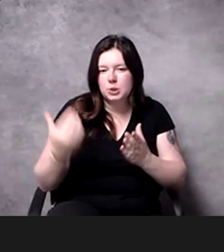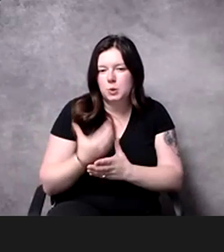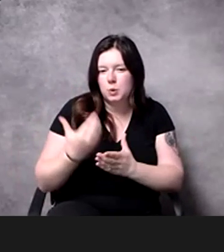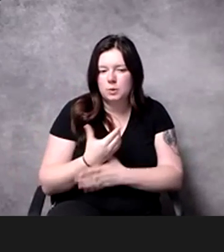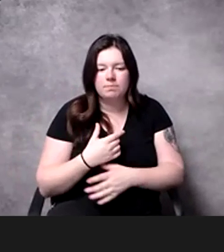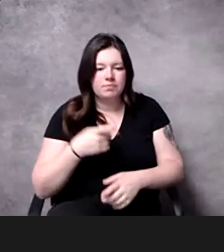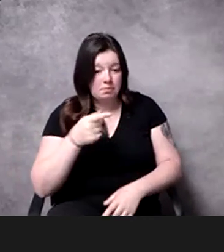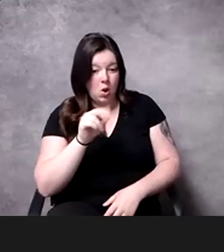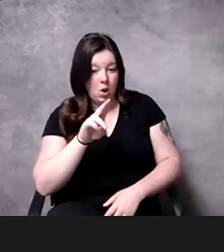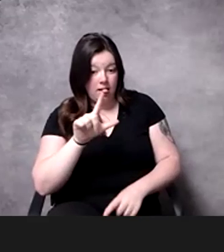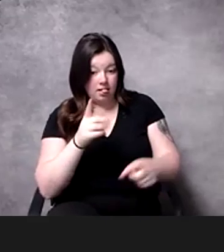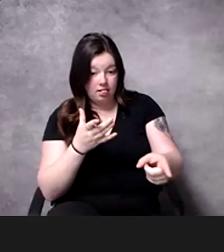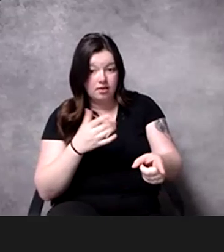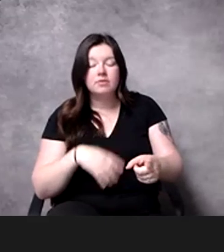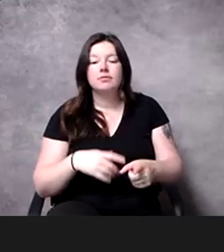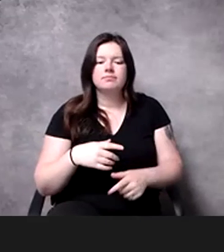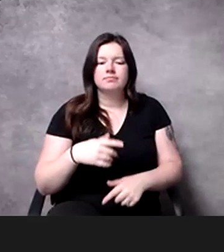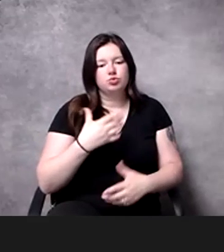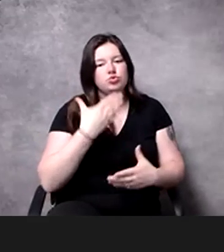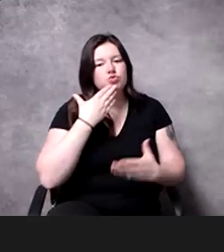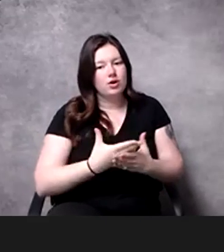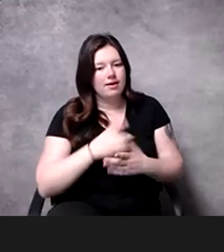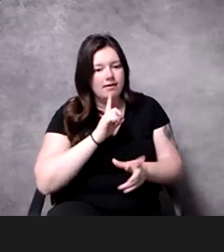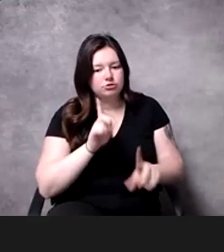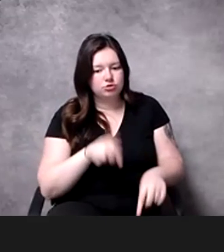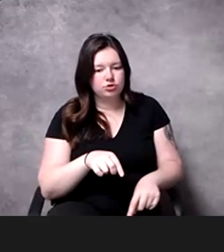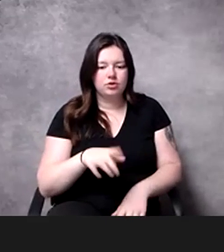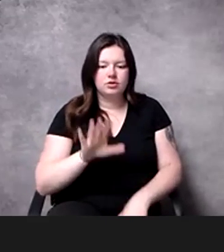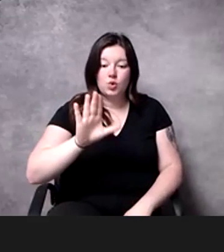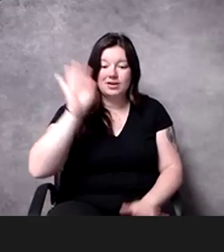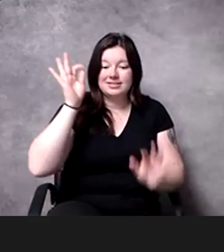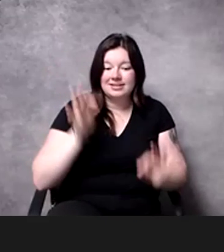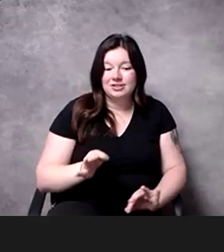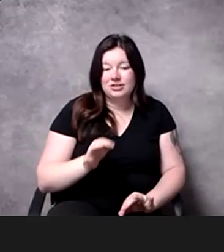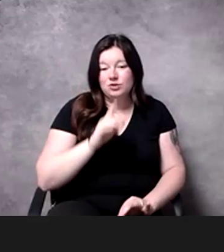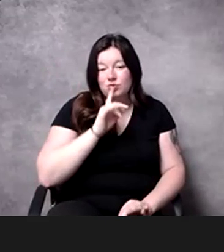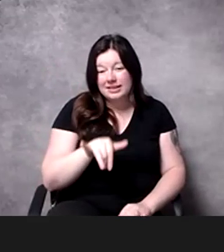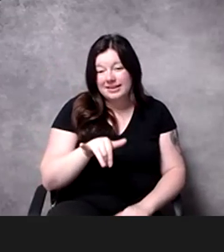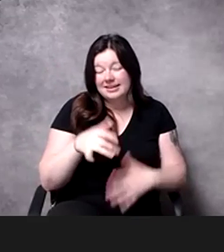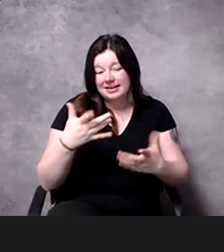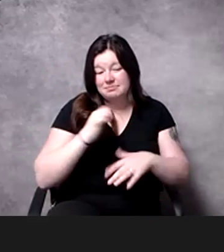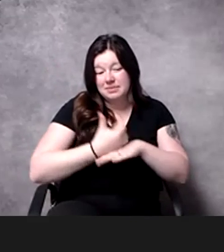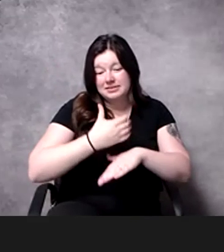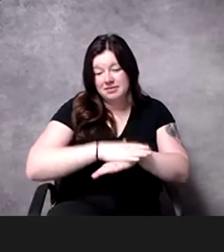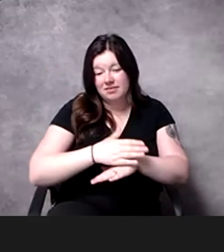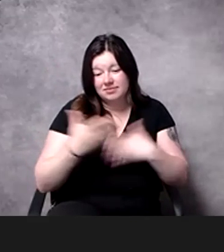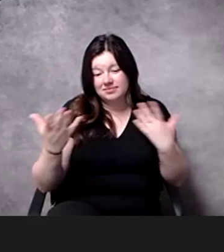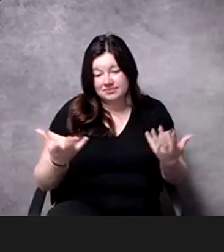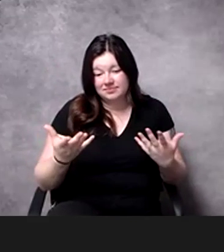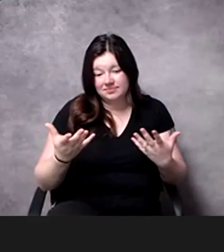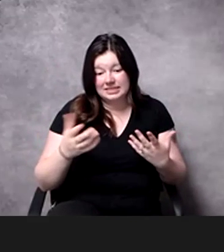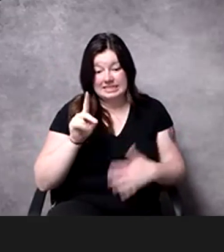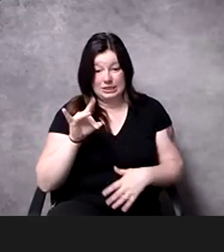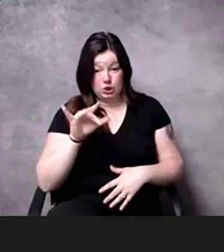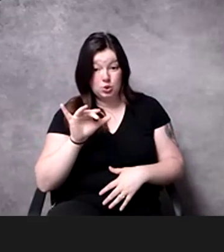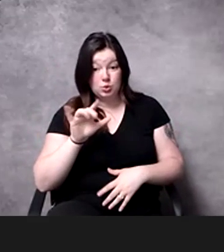mean, the decision is really whether or not you were able to address each of the aims in your previous proposal, and did you make progress